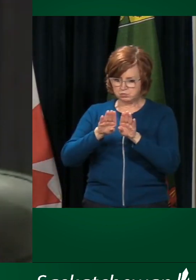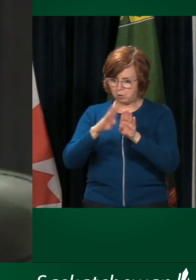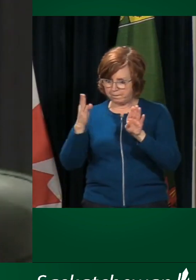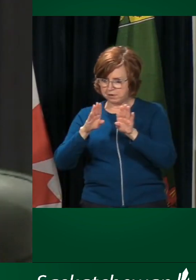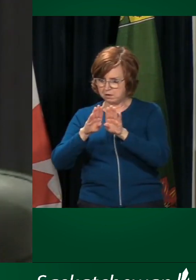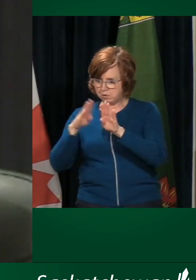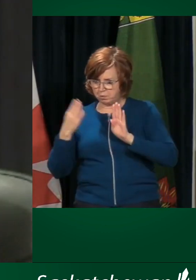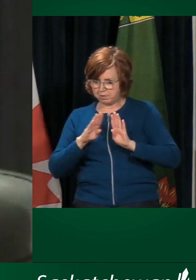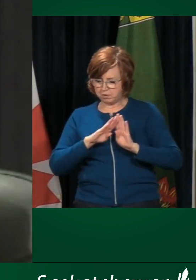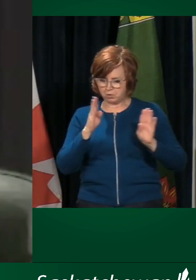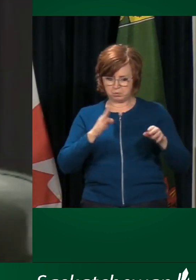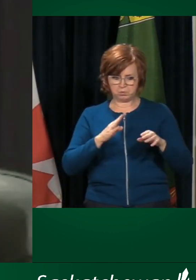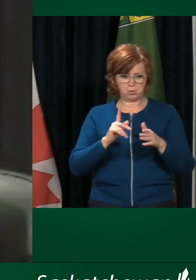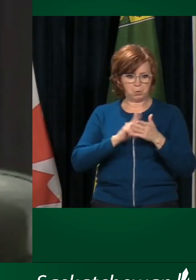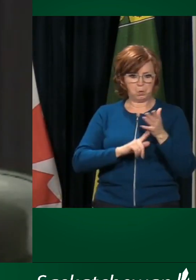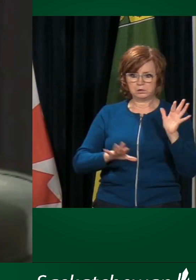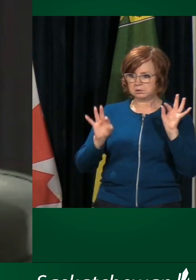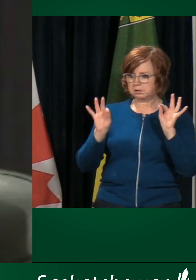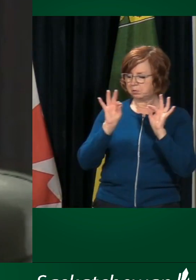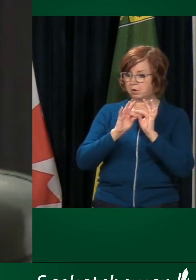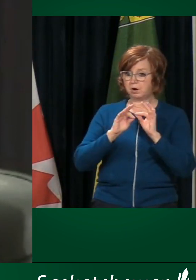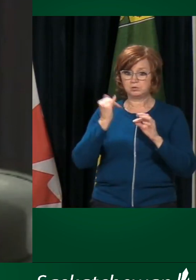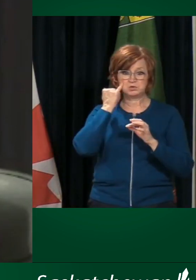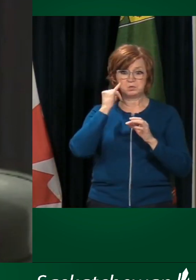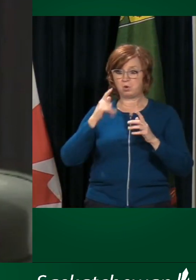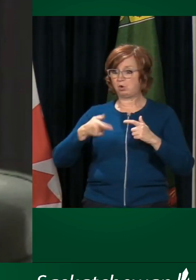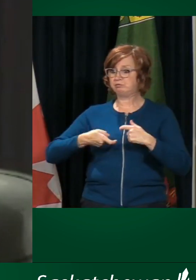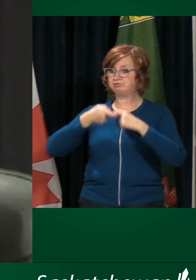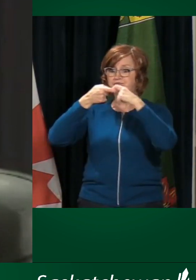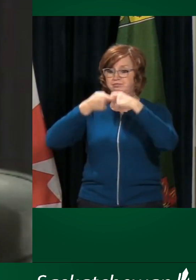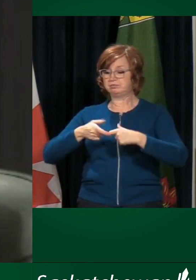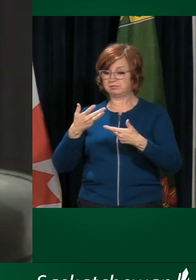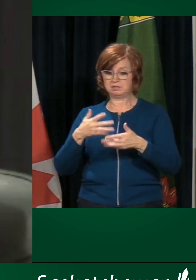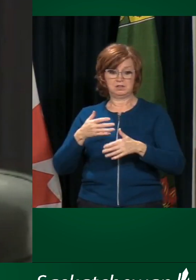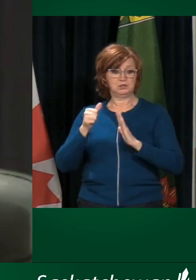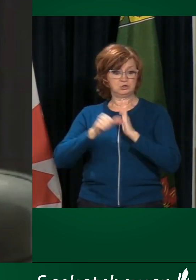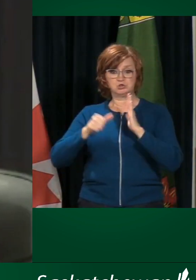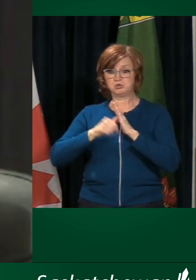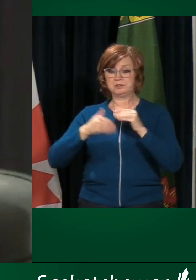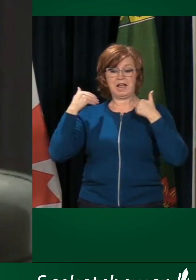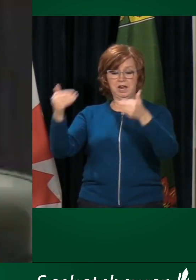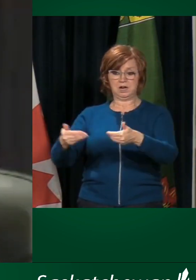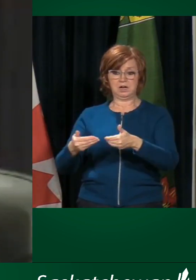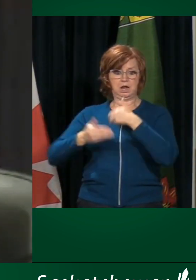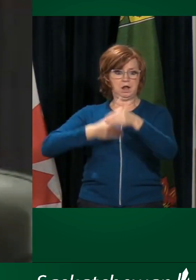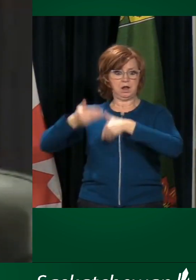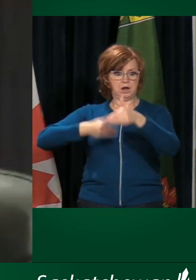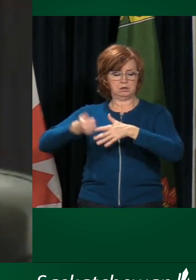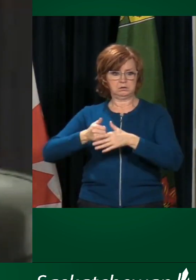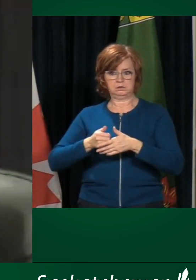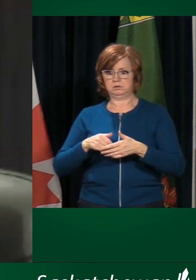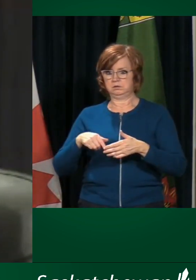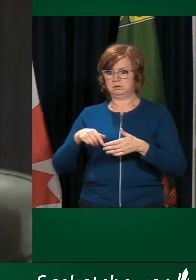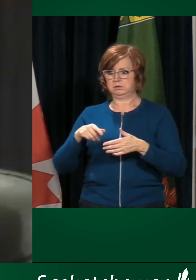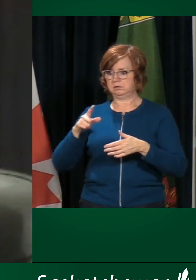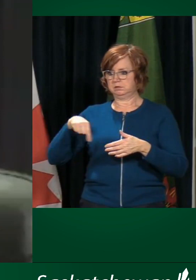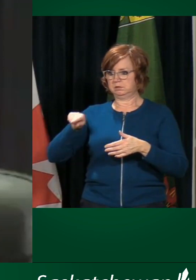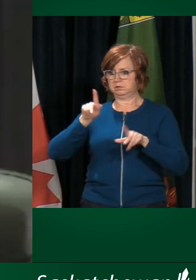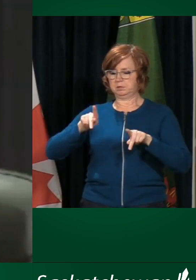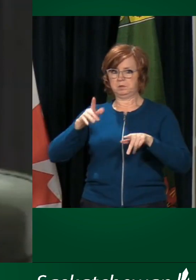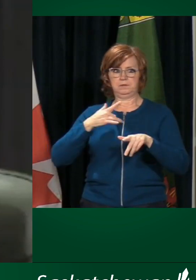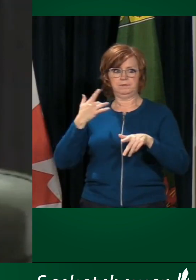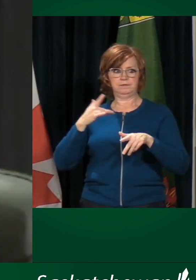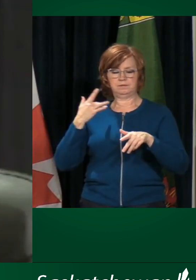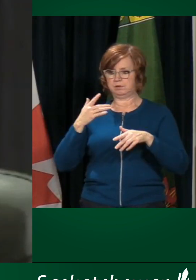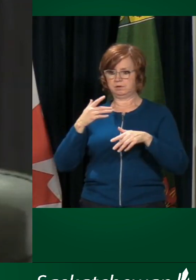want to do is start burning through elective surgeries only to have our facilities fill up with people with medical needs that we haven't met or